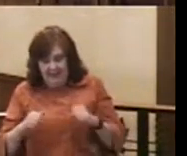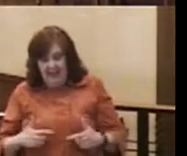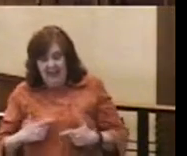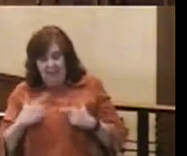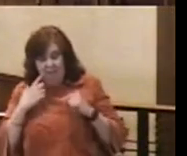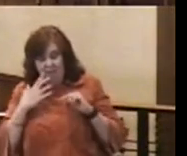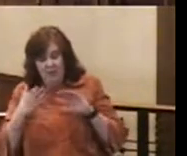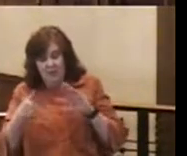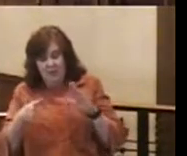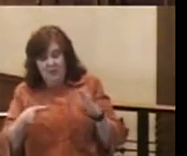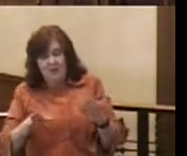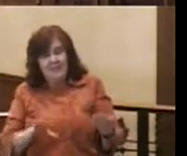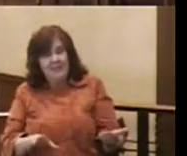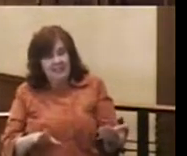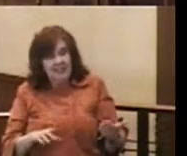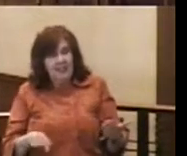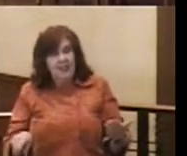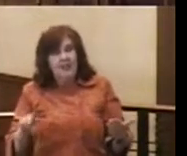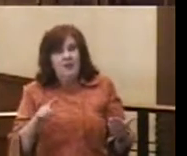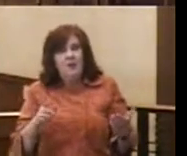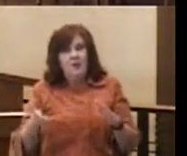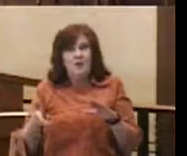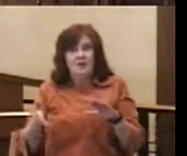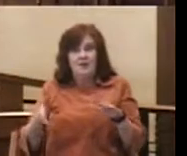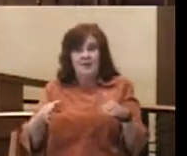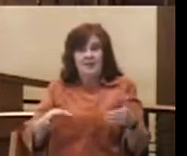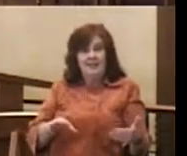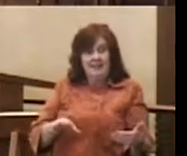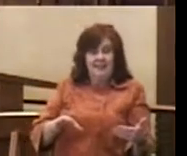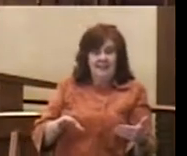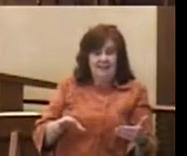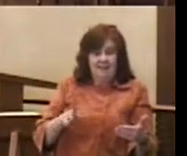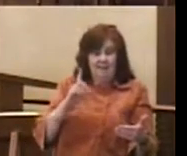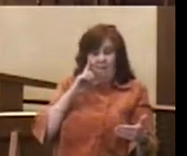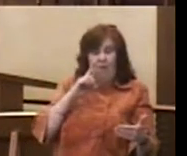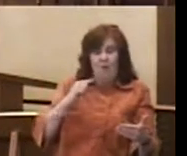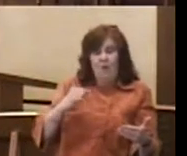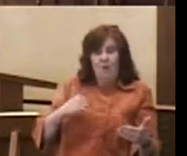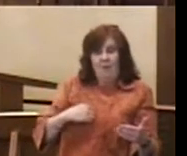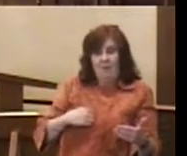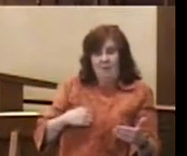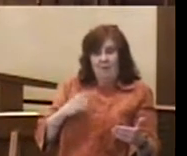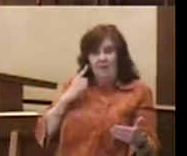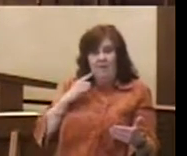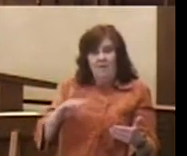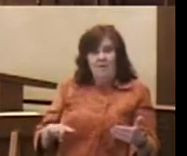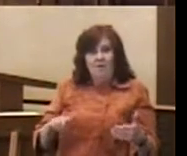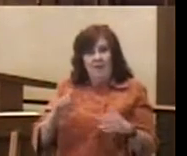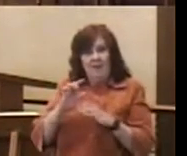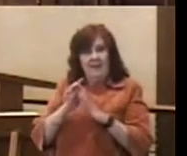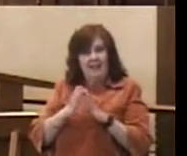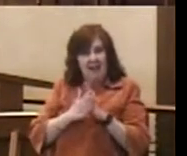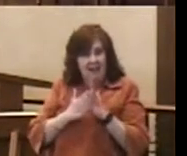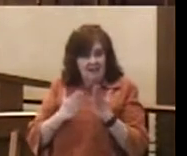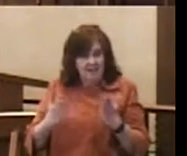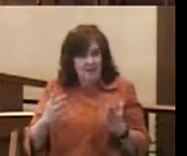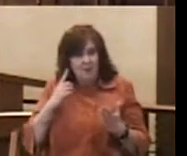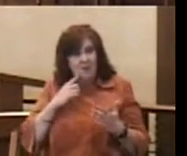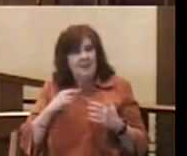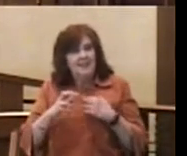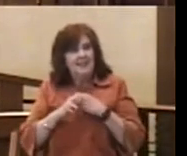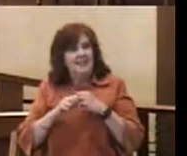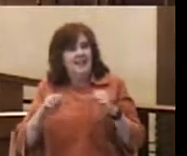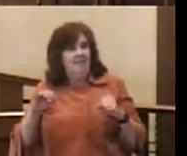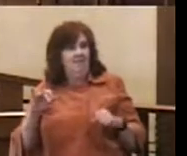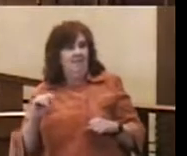it. And those who lose their life for my sake and for the sake of the gospel will save it."